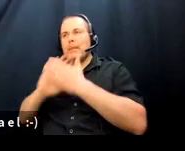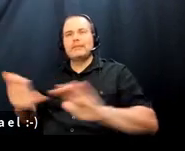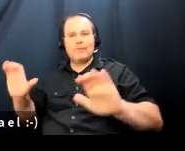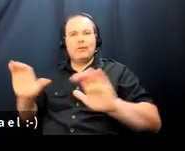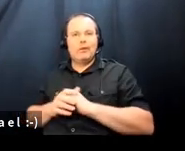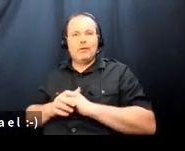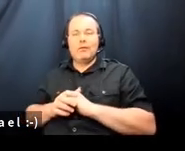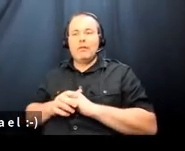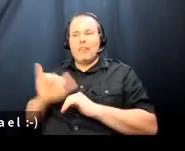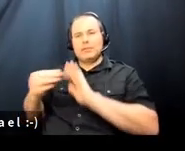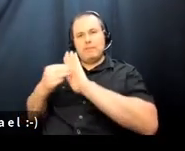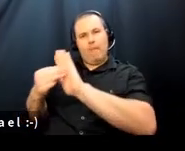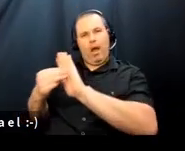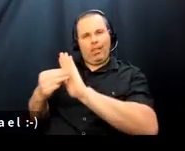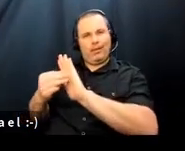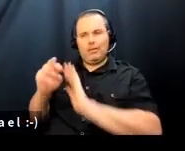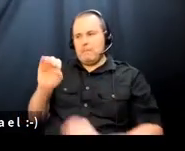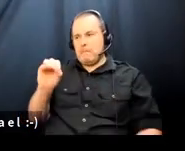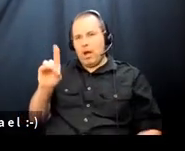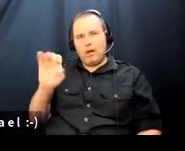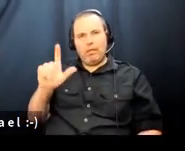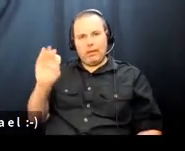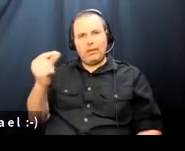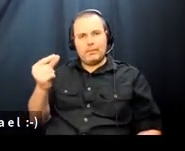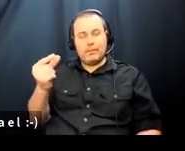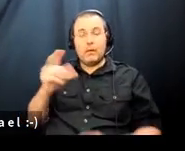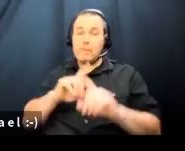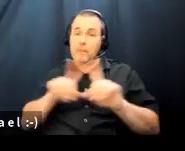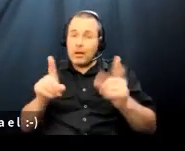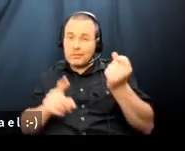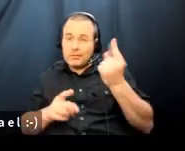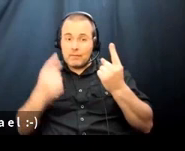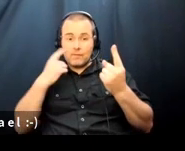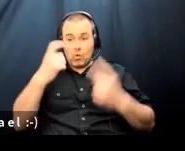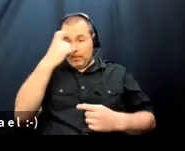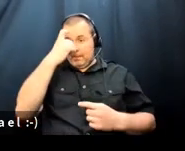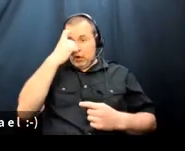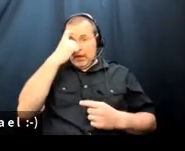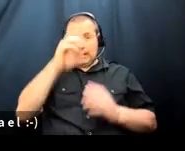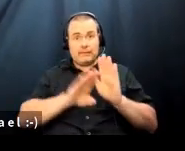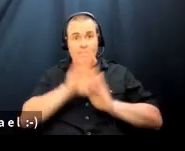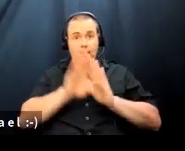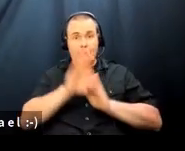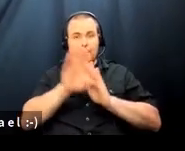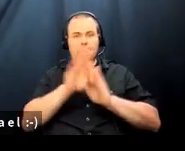by modeling. But in order for the brain to develop, it needs